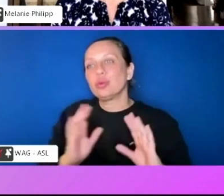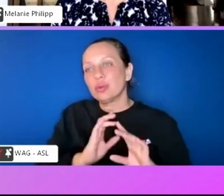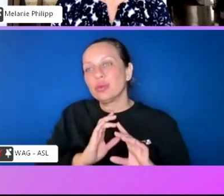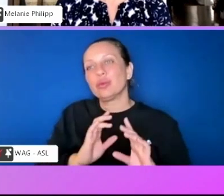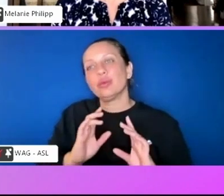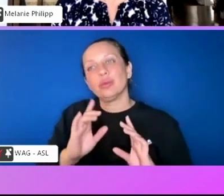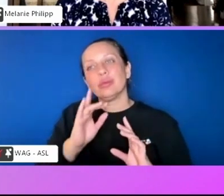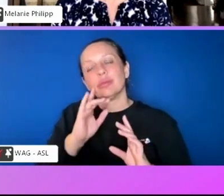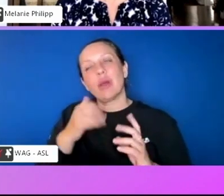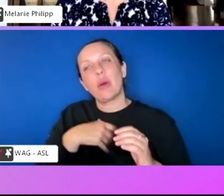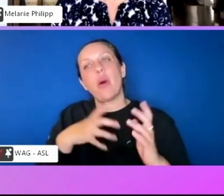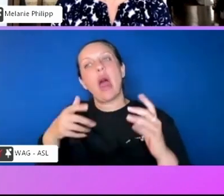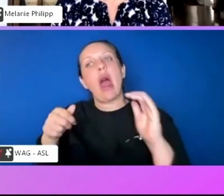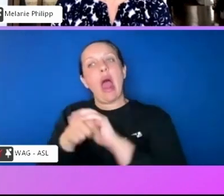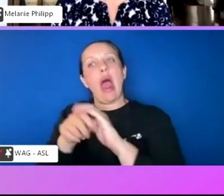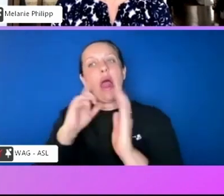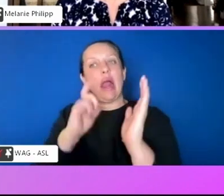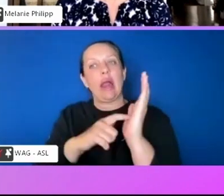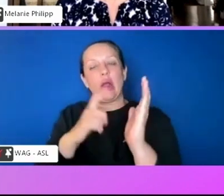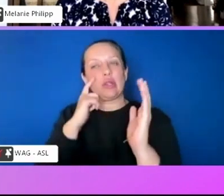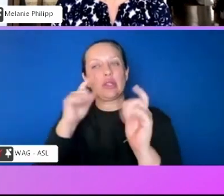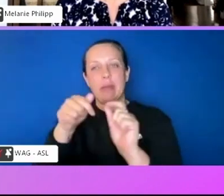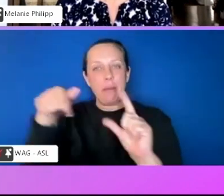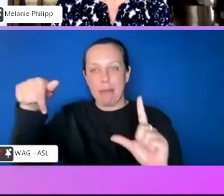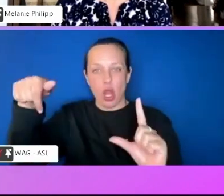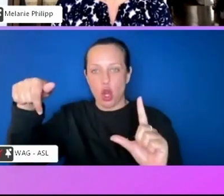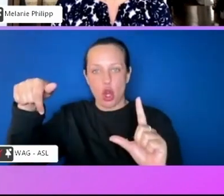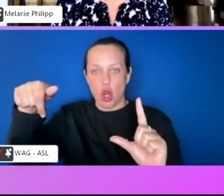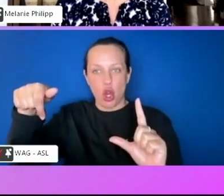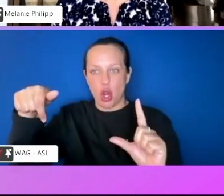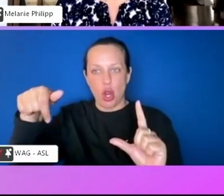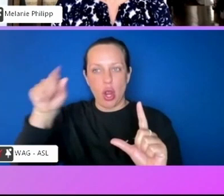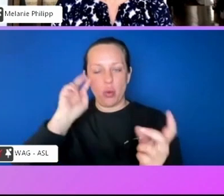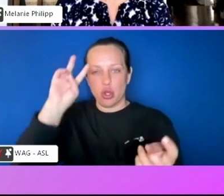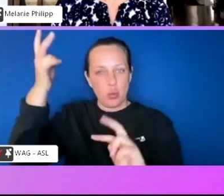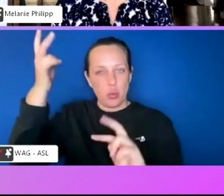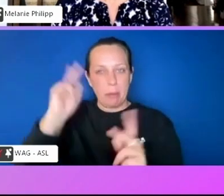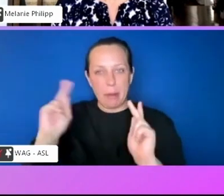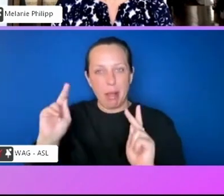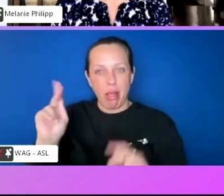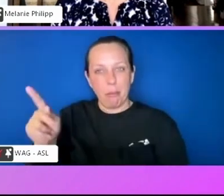indicator and just make the button bigger. That it's going to trip people up.